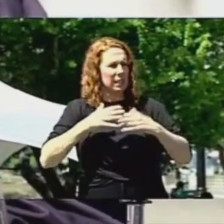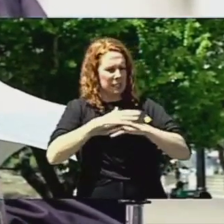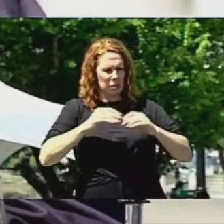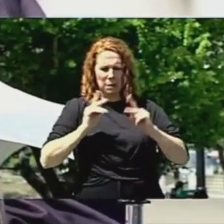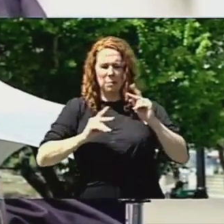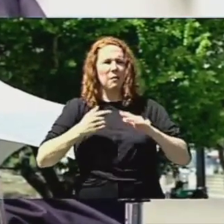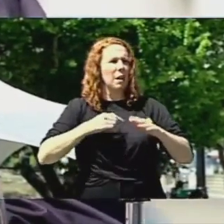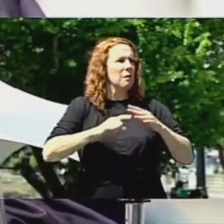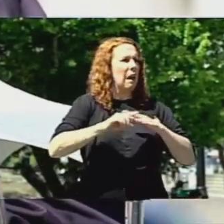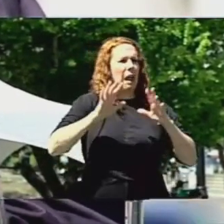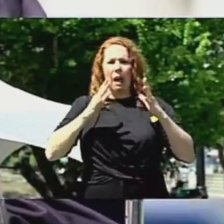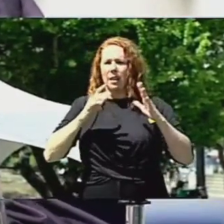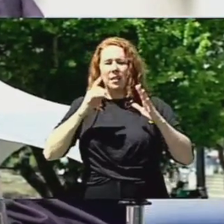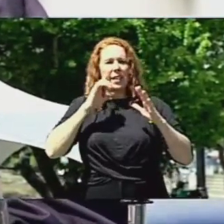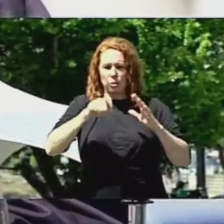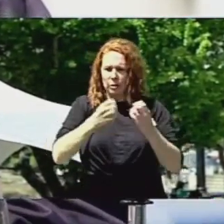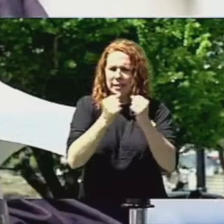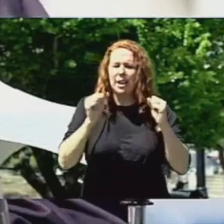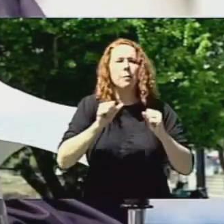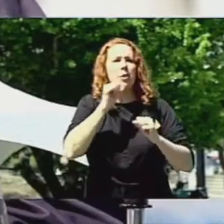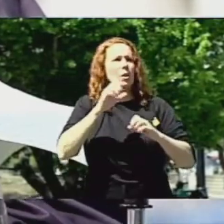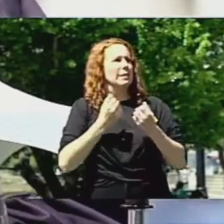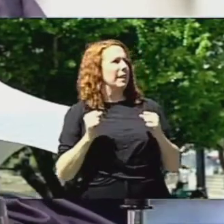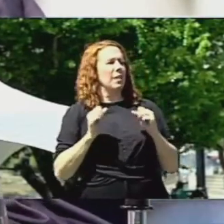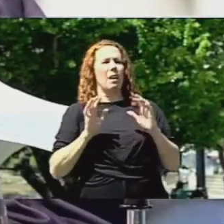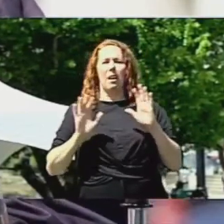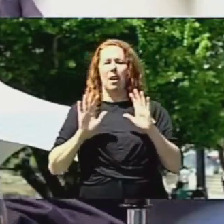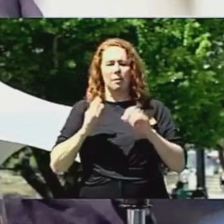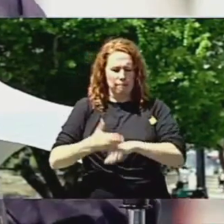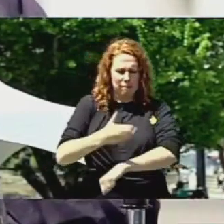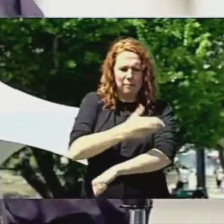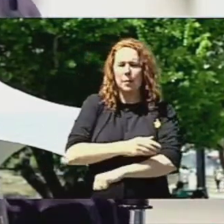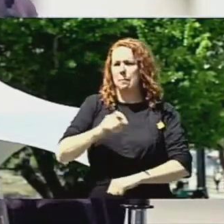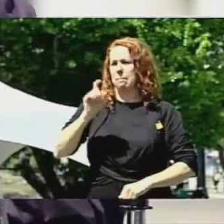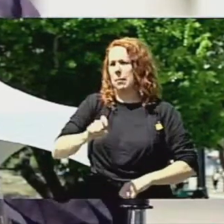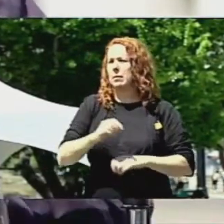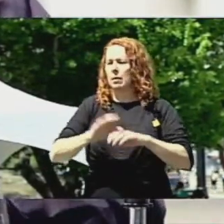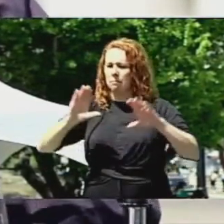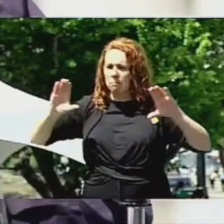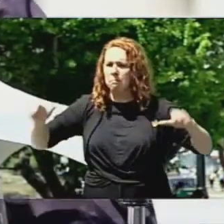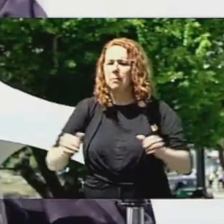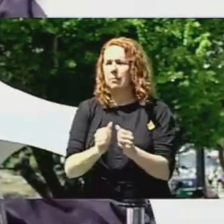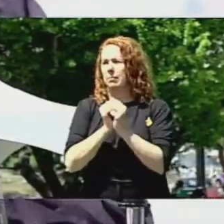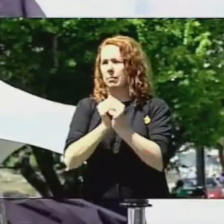spaces that are supposed to be safe. We need to do better. We need to come together.